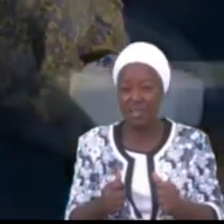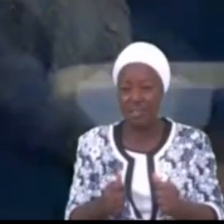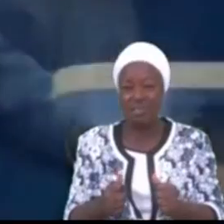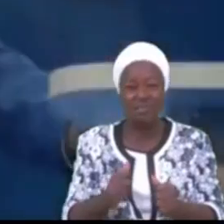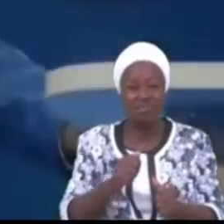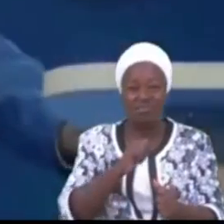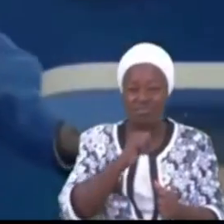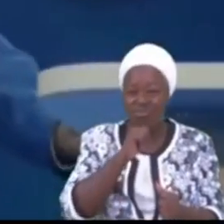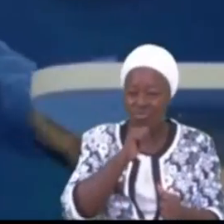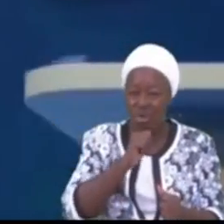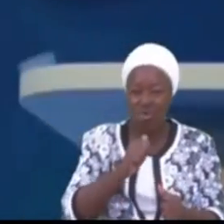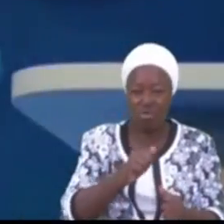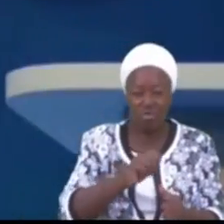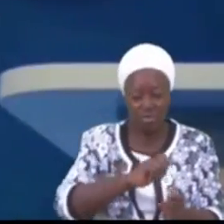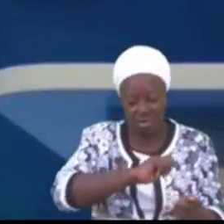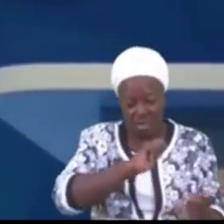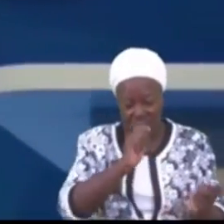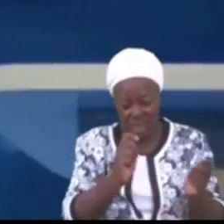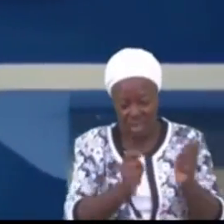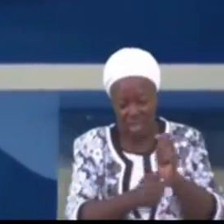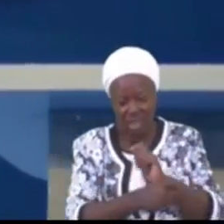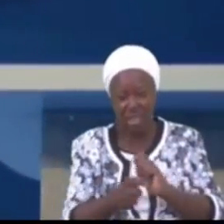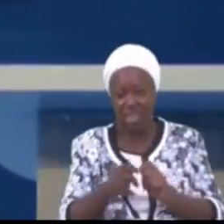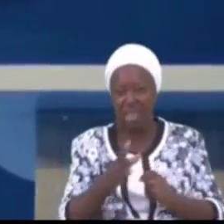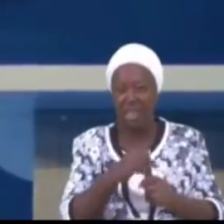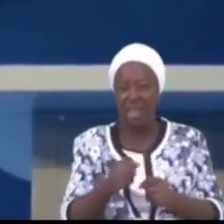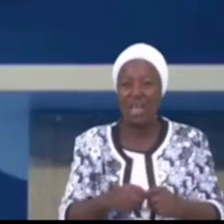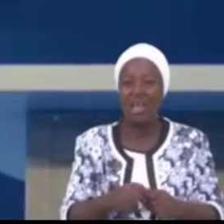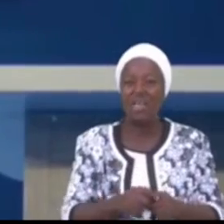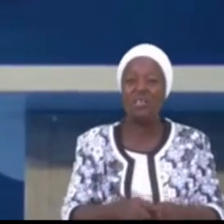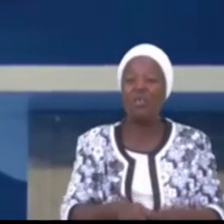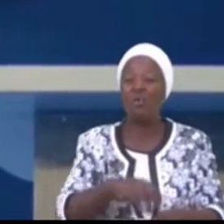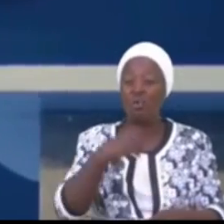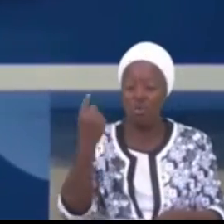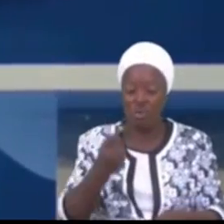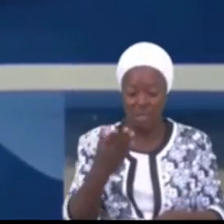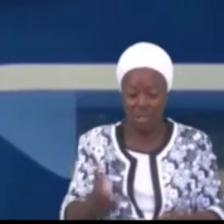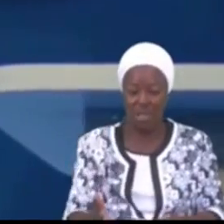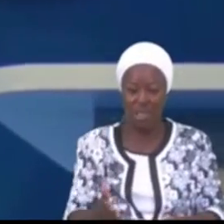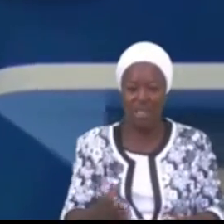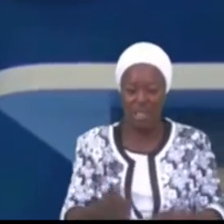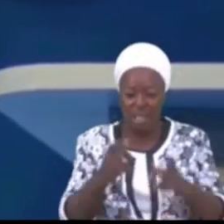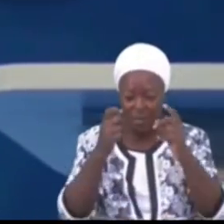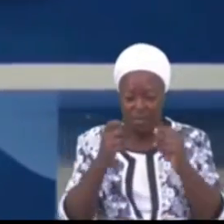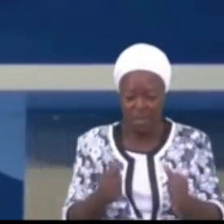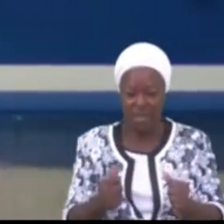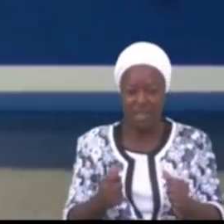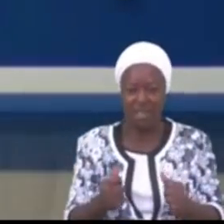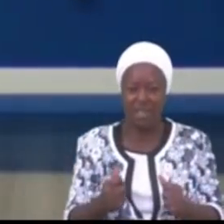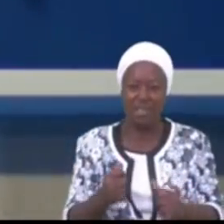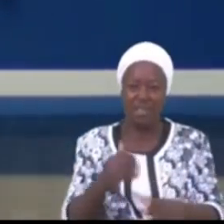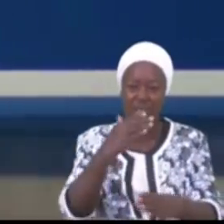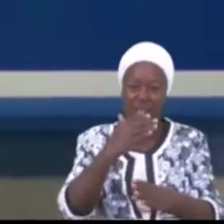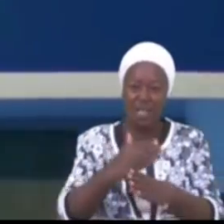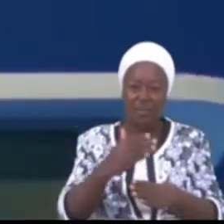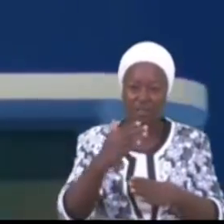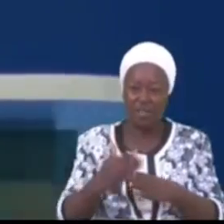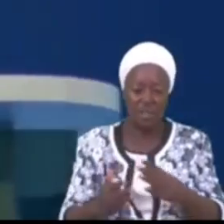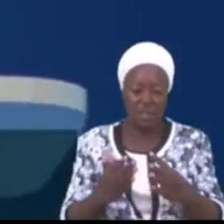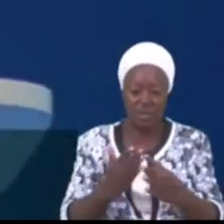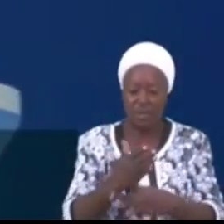irreversible, interminable. Number one, immediate emancipation through